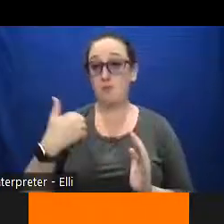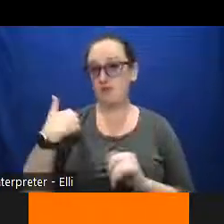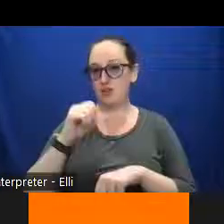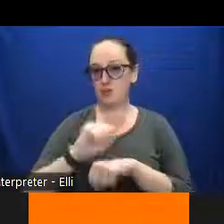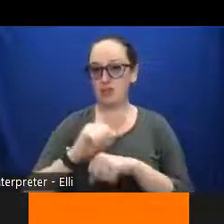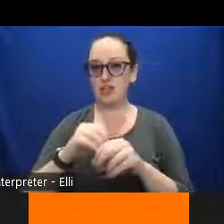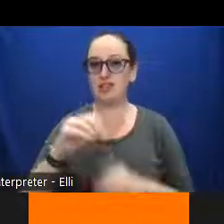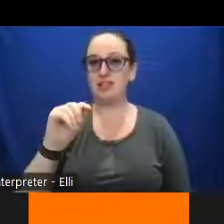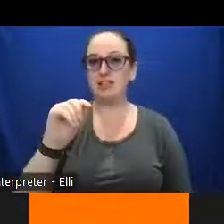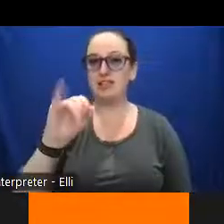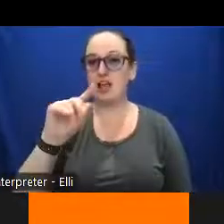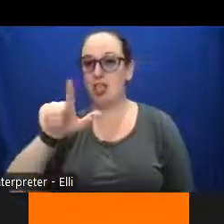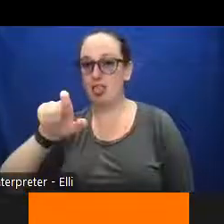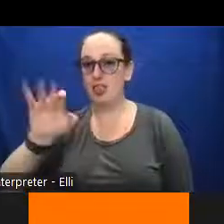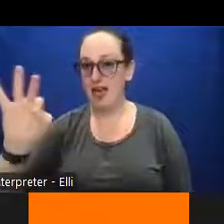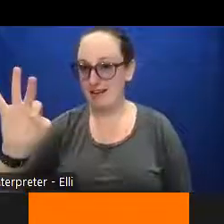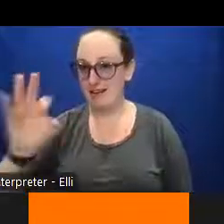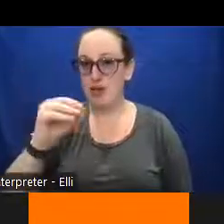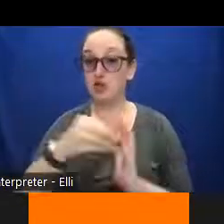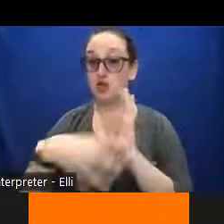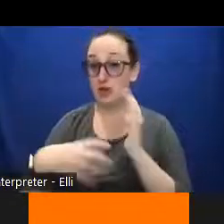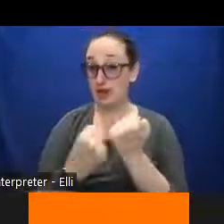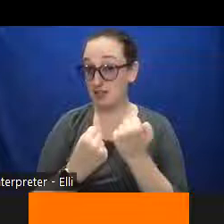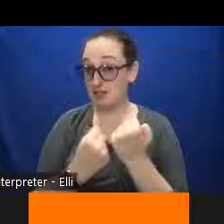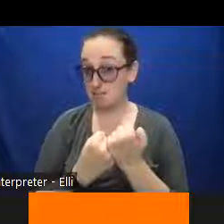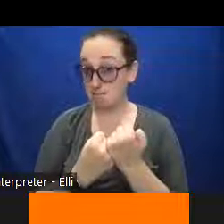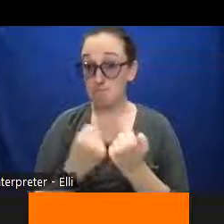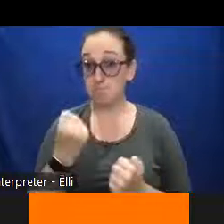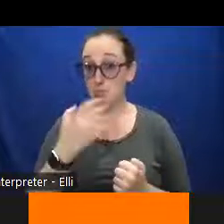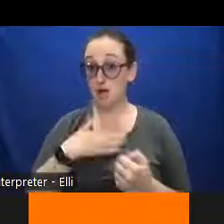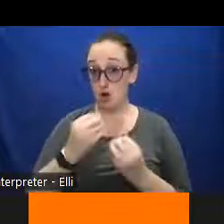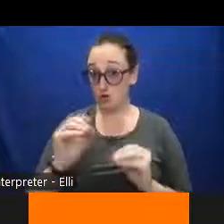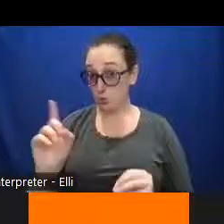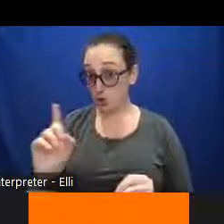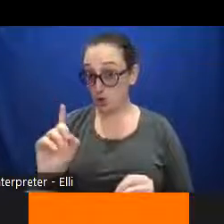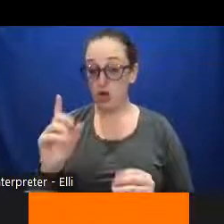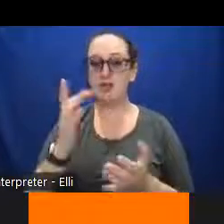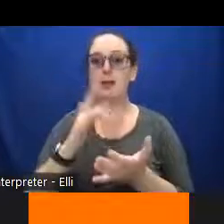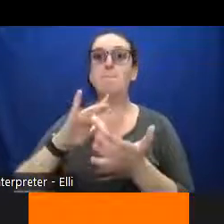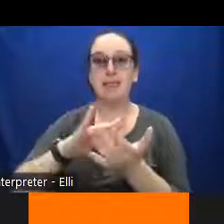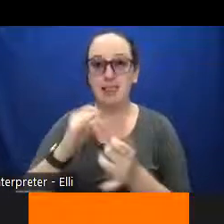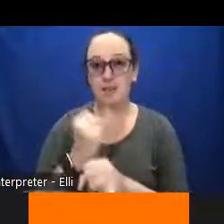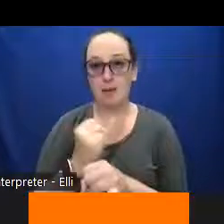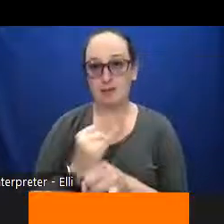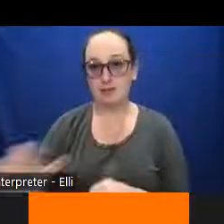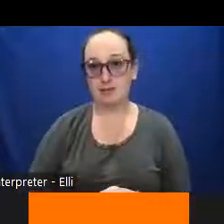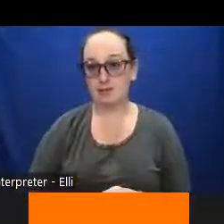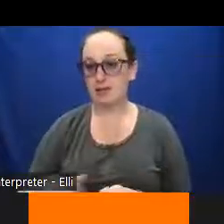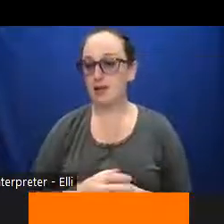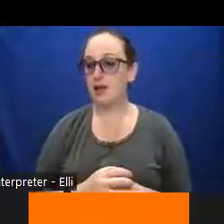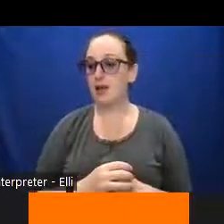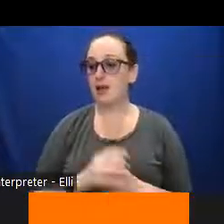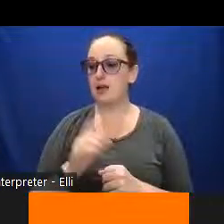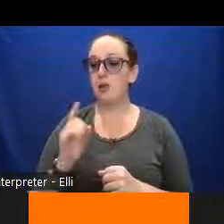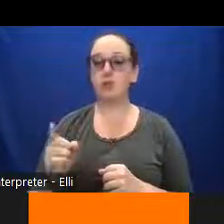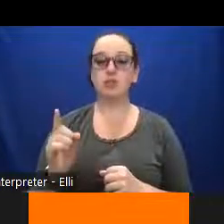in Title IX and in student advocacy. My office was in the middle of campus, and it was